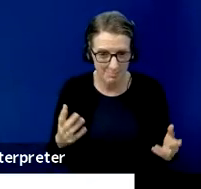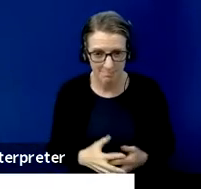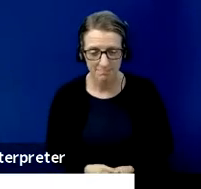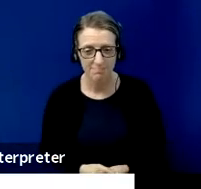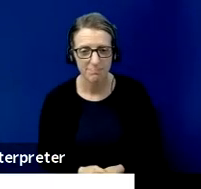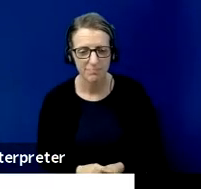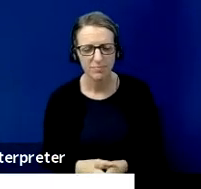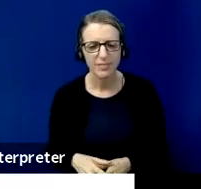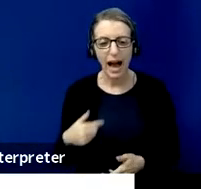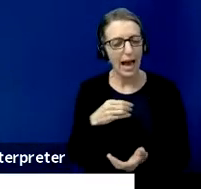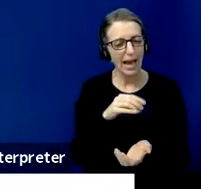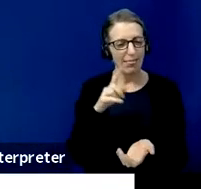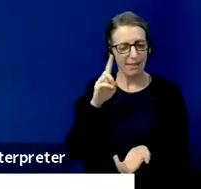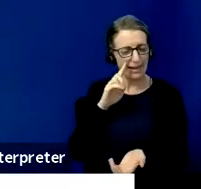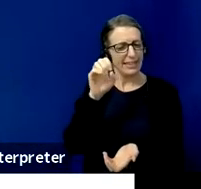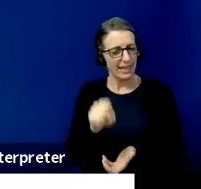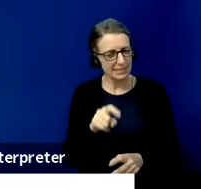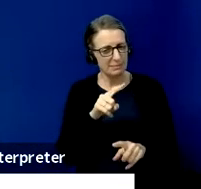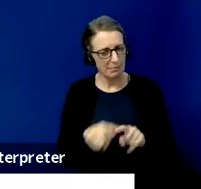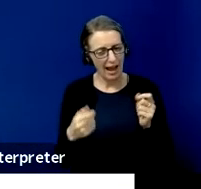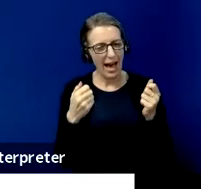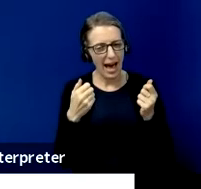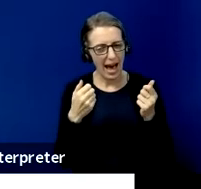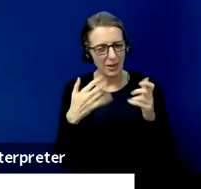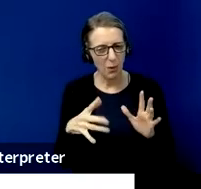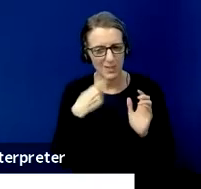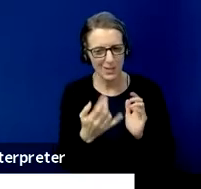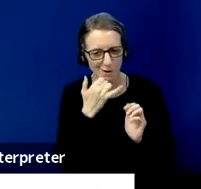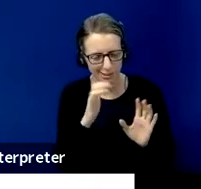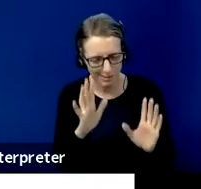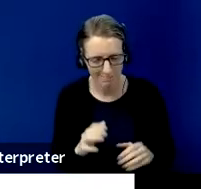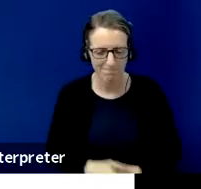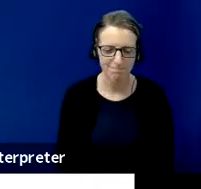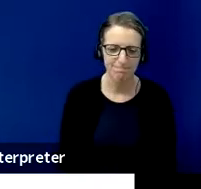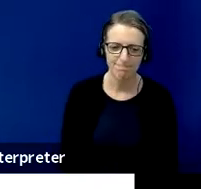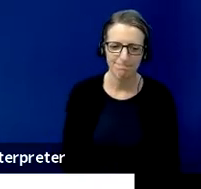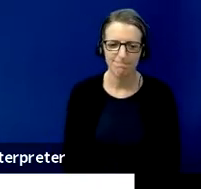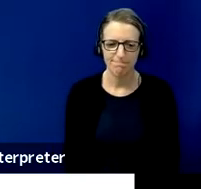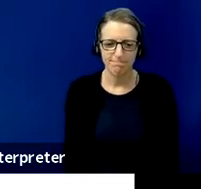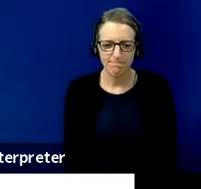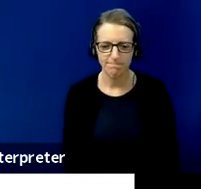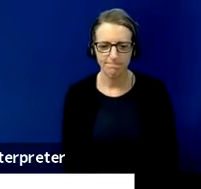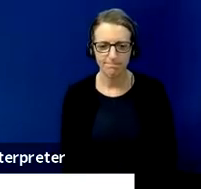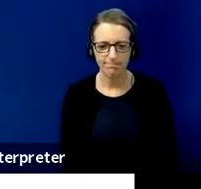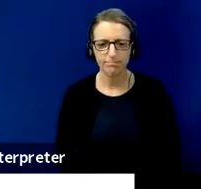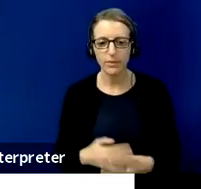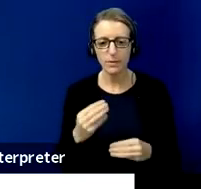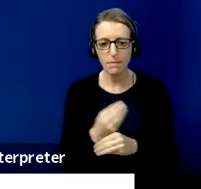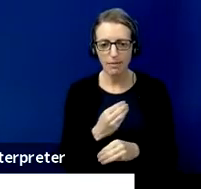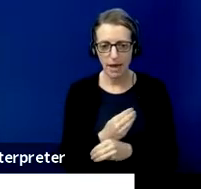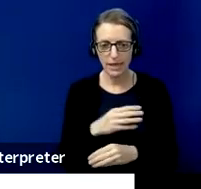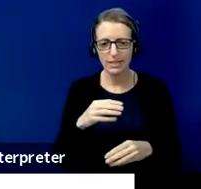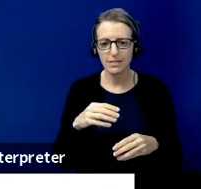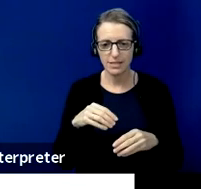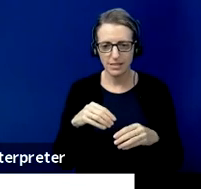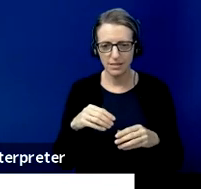My belief is yes, but I don't want to say things that are wrong. So here we go. Mathematics in hand.